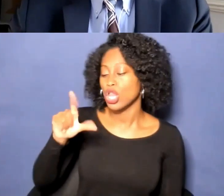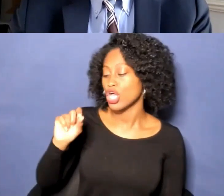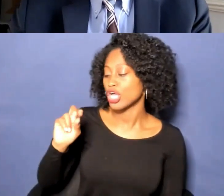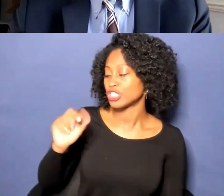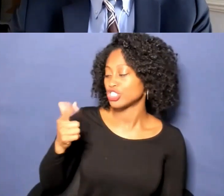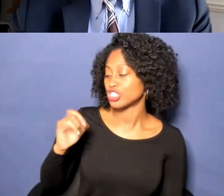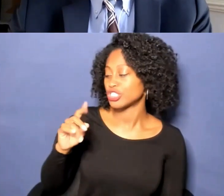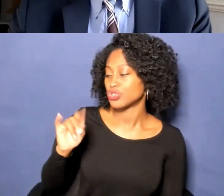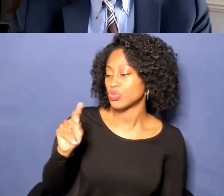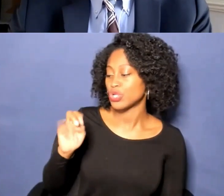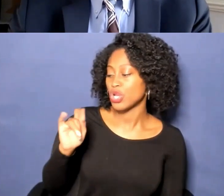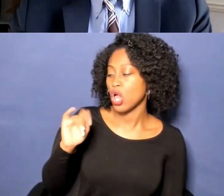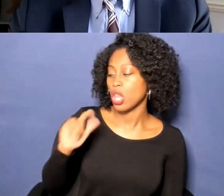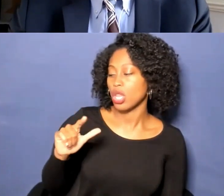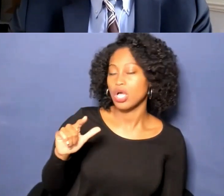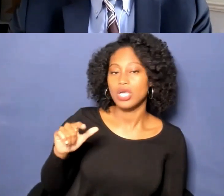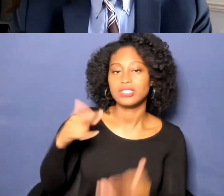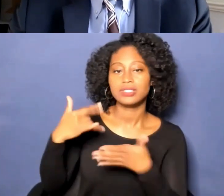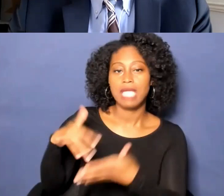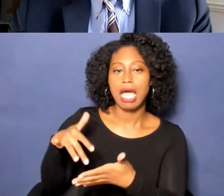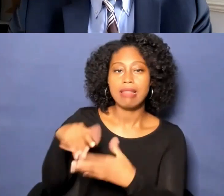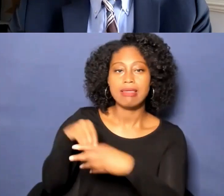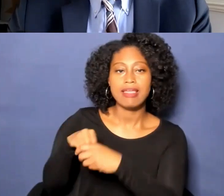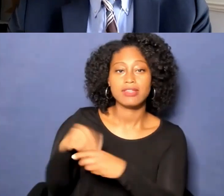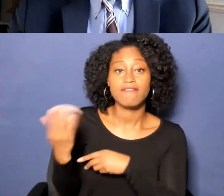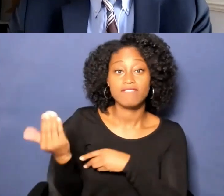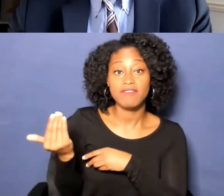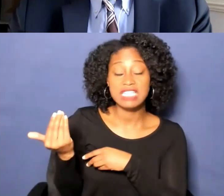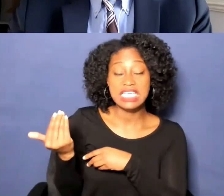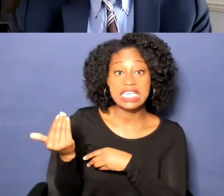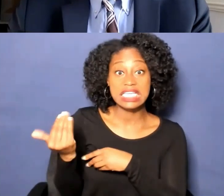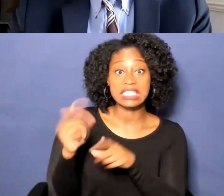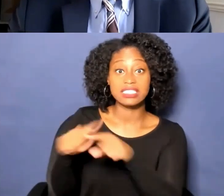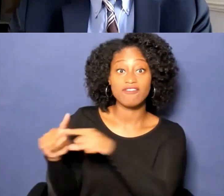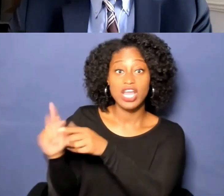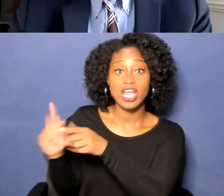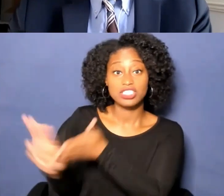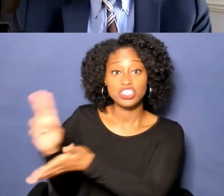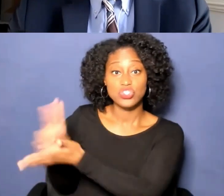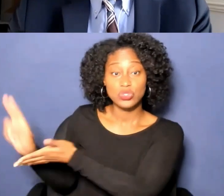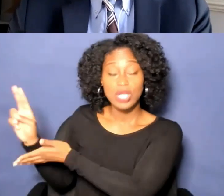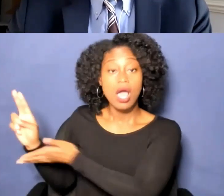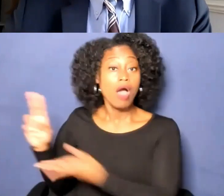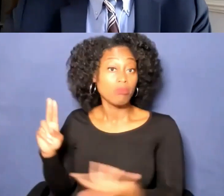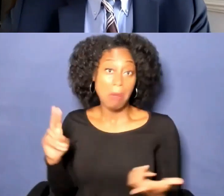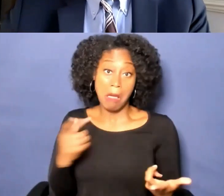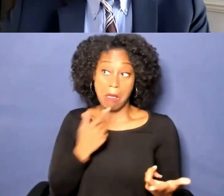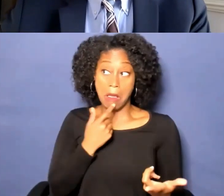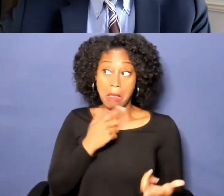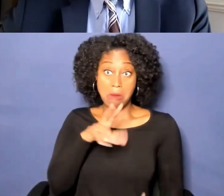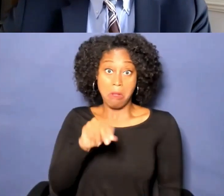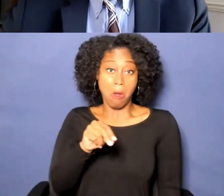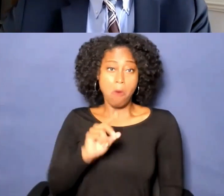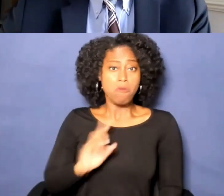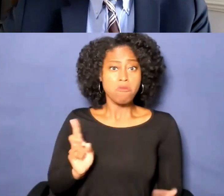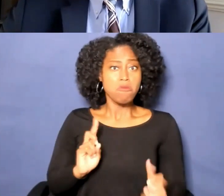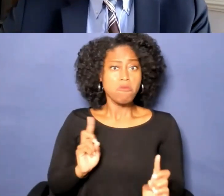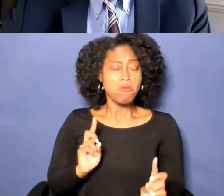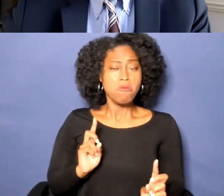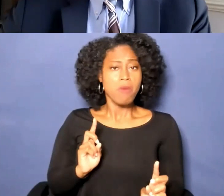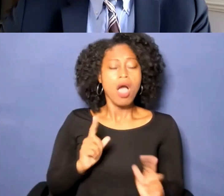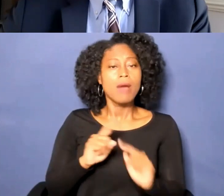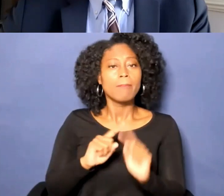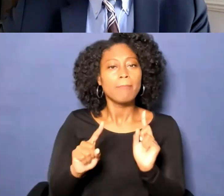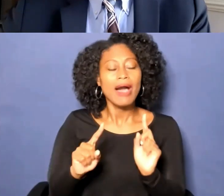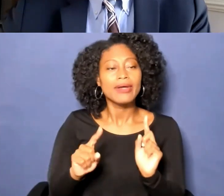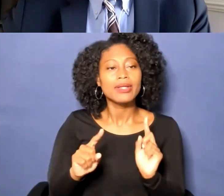study in 15 institutions. There's no there. It is, you know, if that, I will say what,